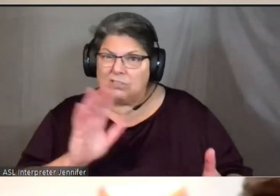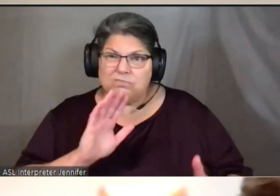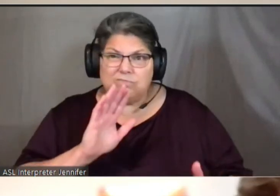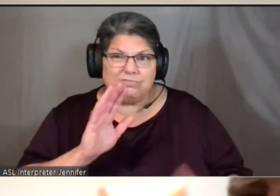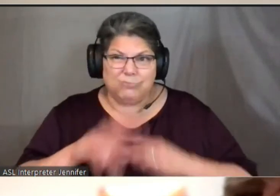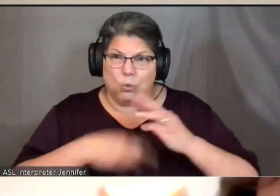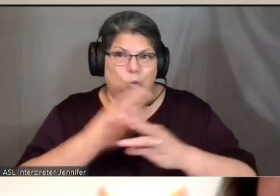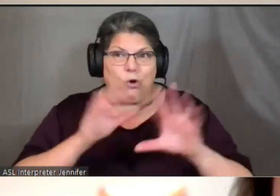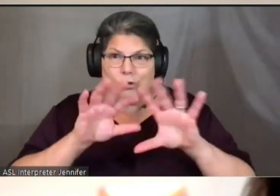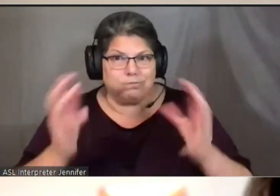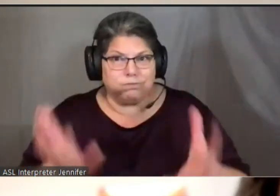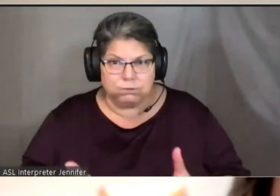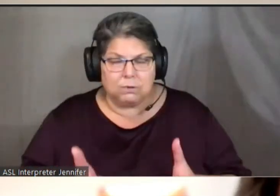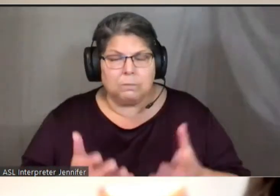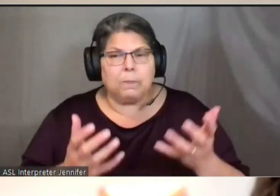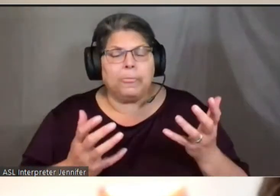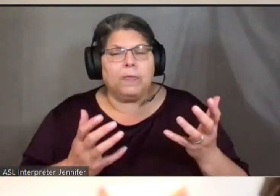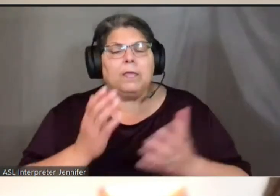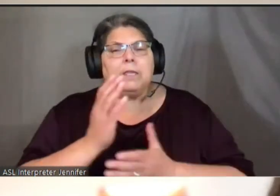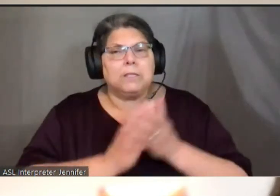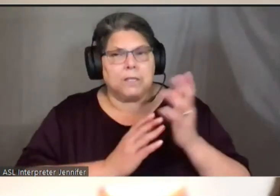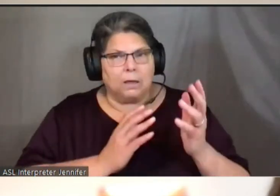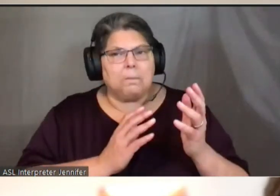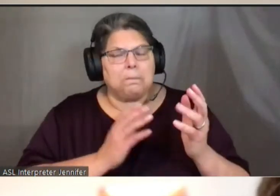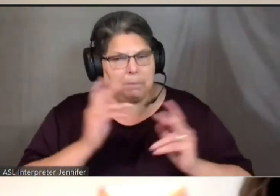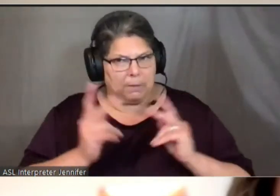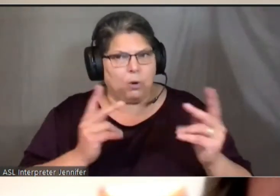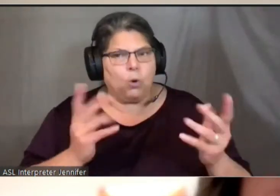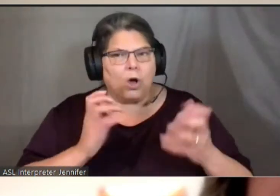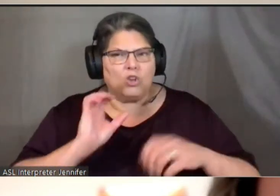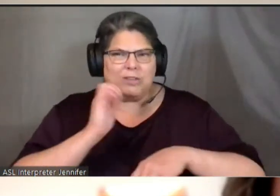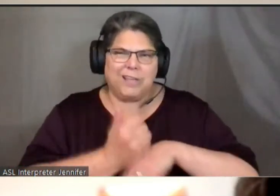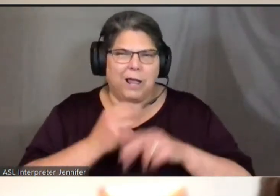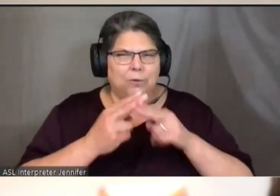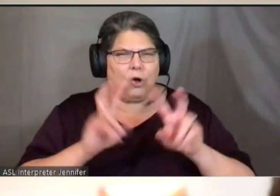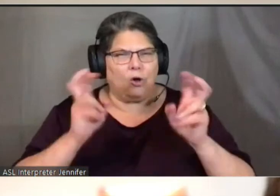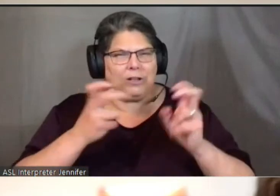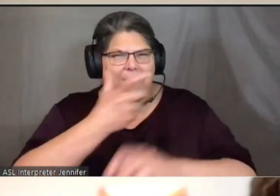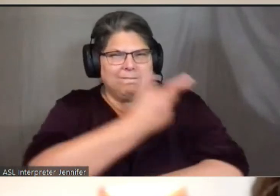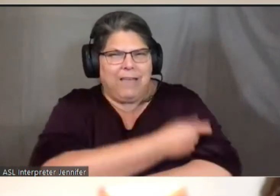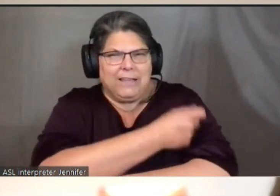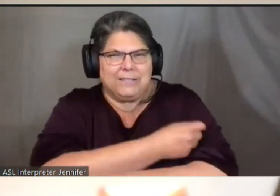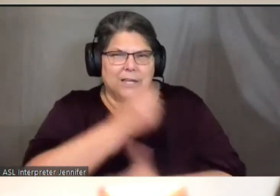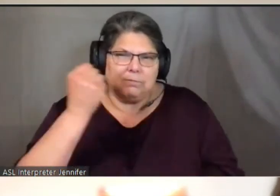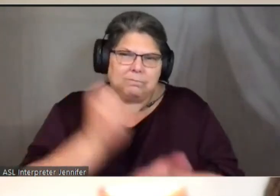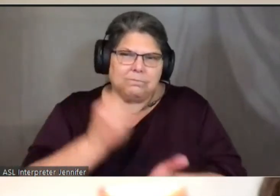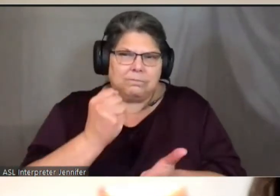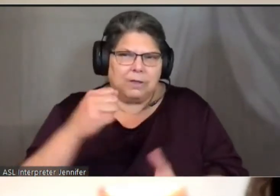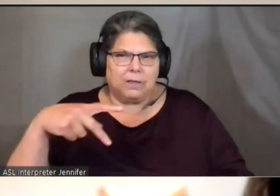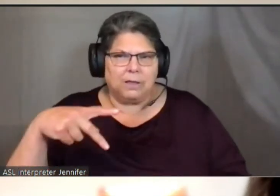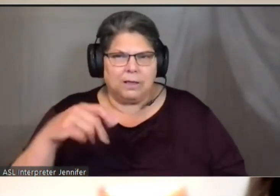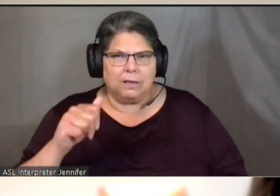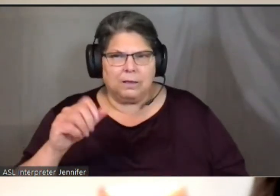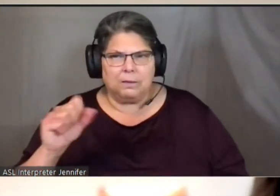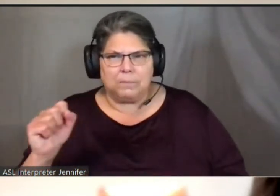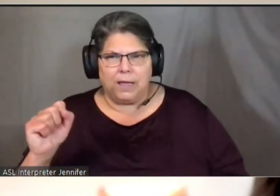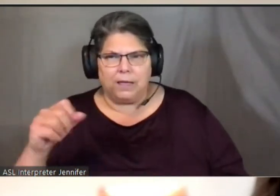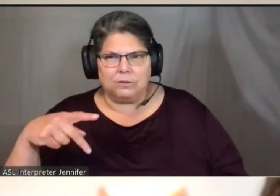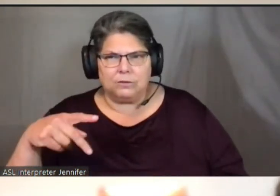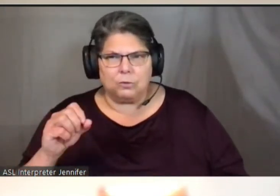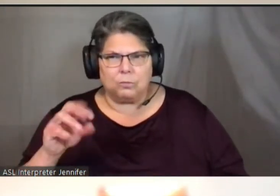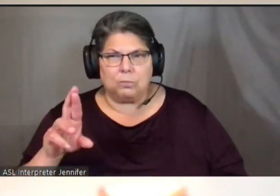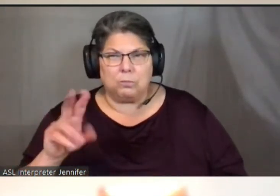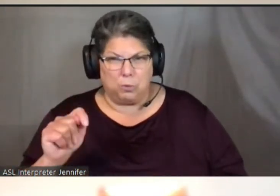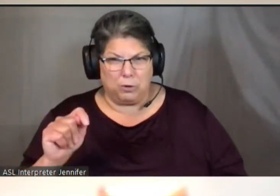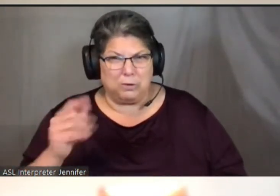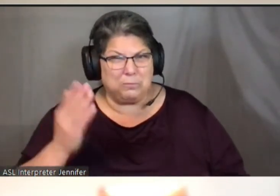some interest in developing vaccine passports. I'm sure you've heard, and it